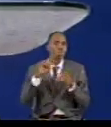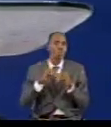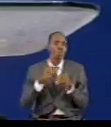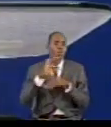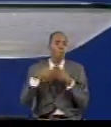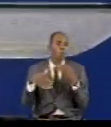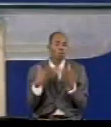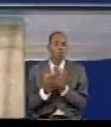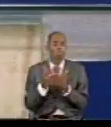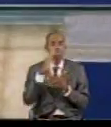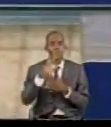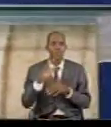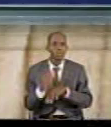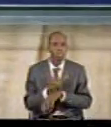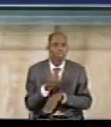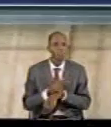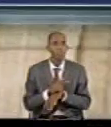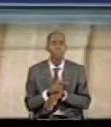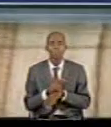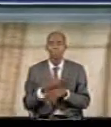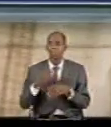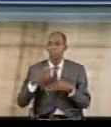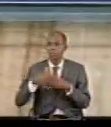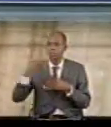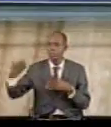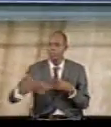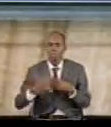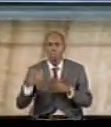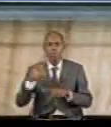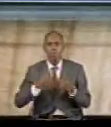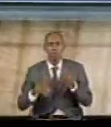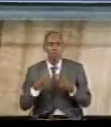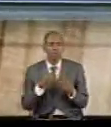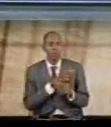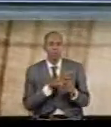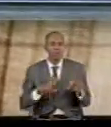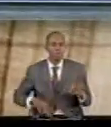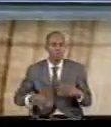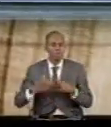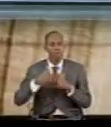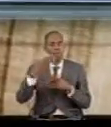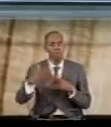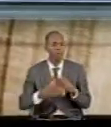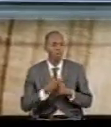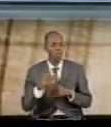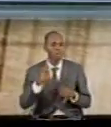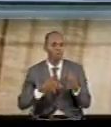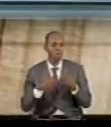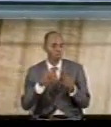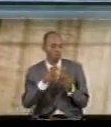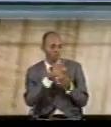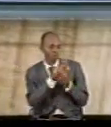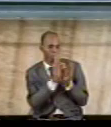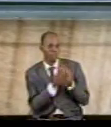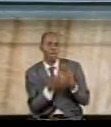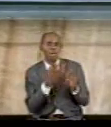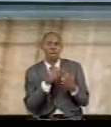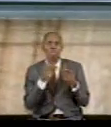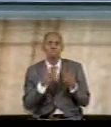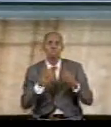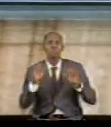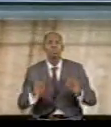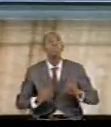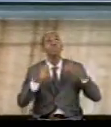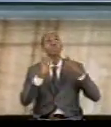you preach, inviting people to Christ, inviting people to repent and to turn to the